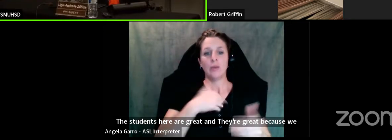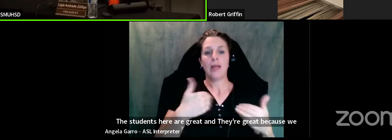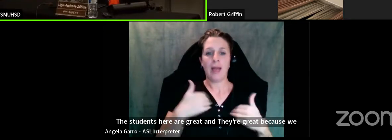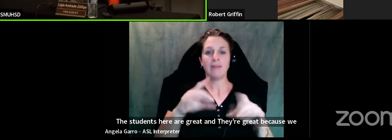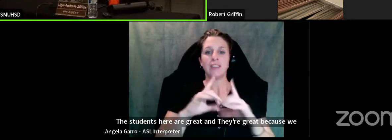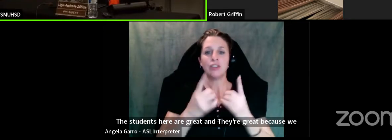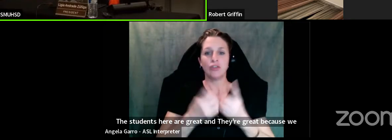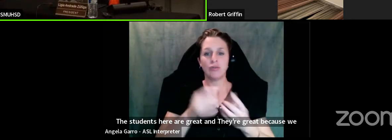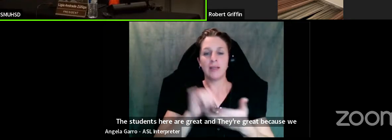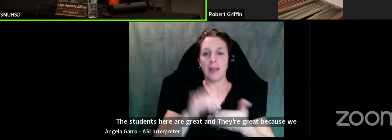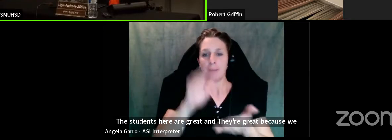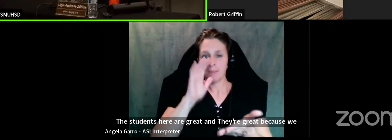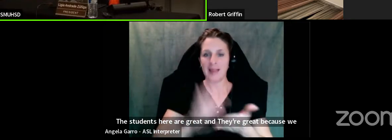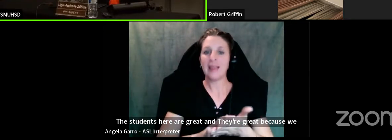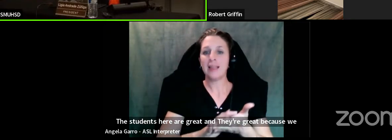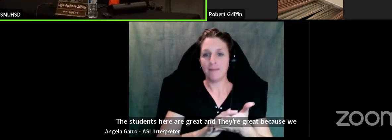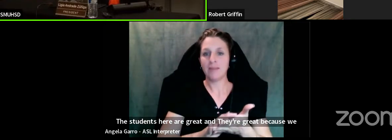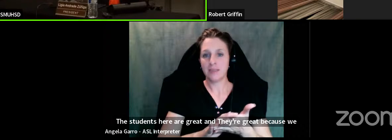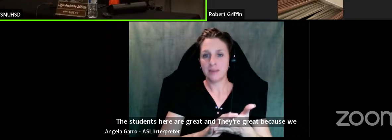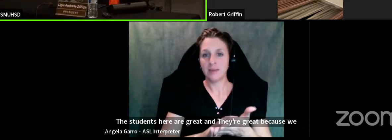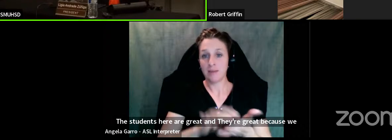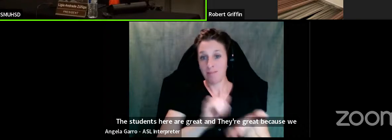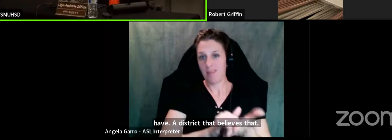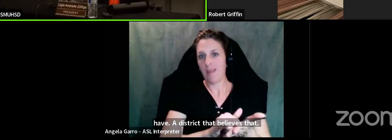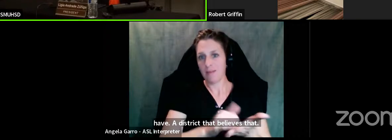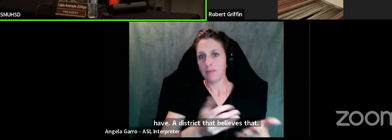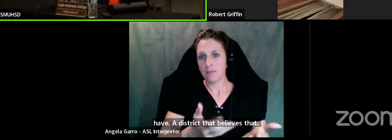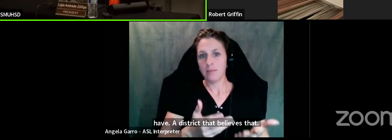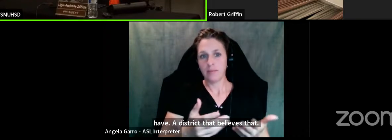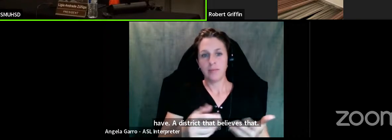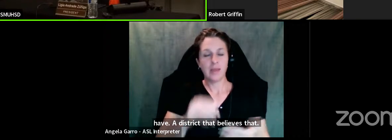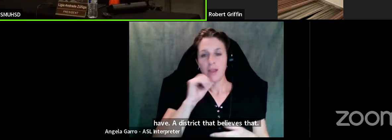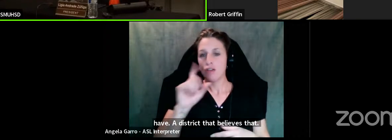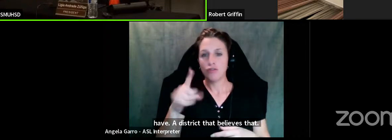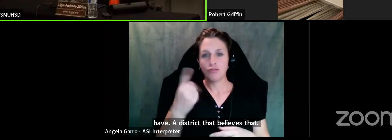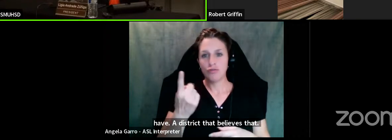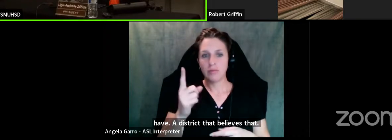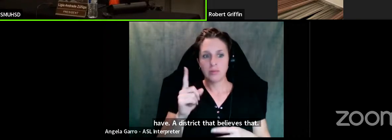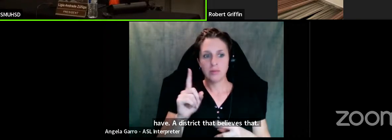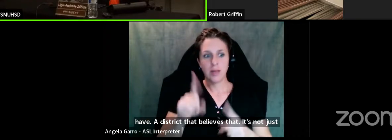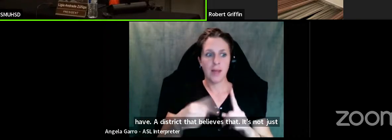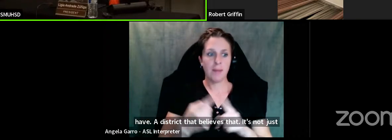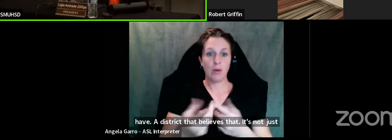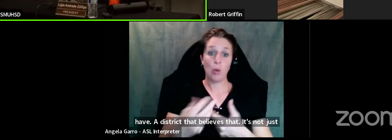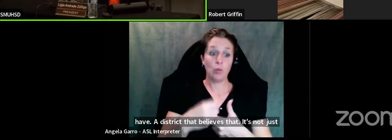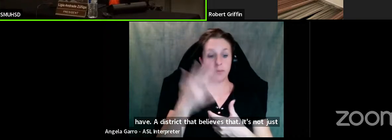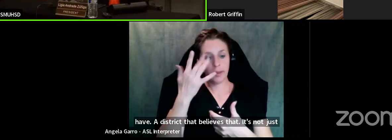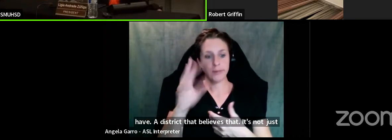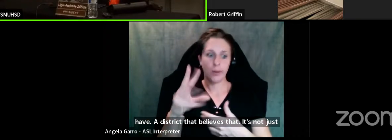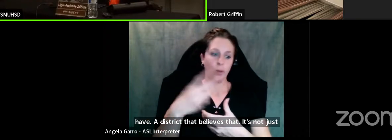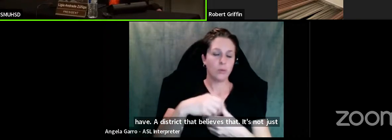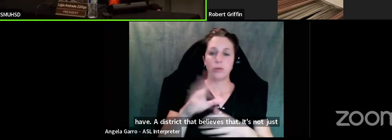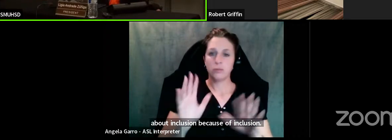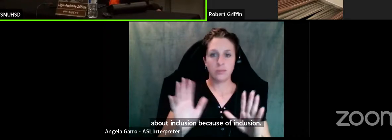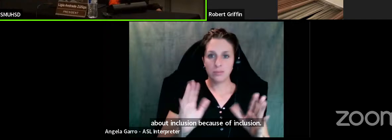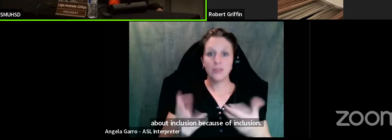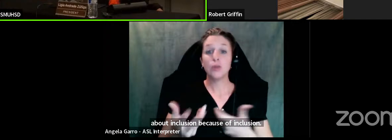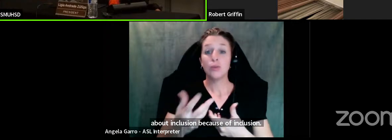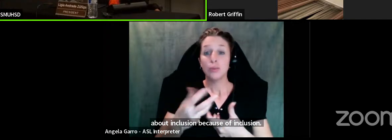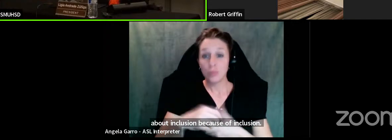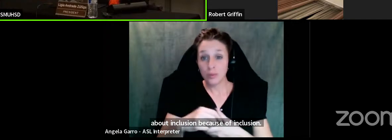that believes that it's not just about inclusion because of inclusion. It's because